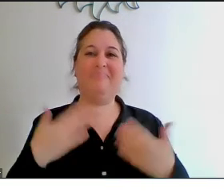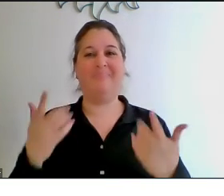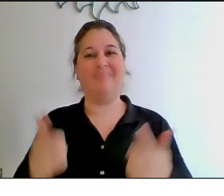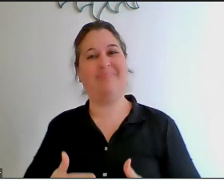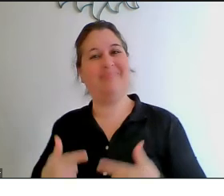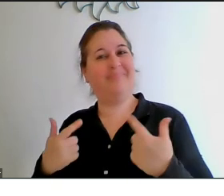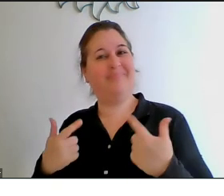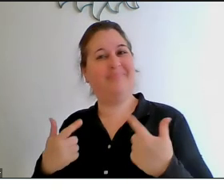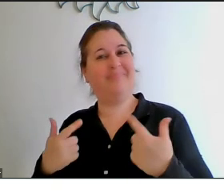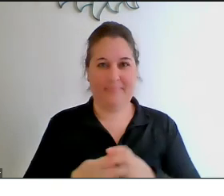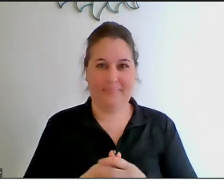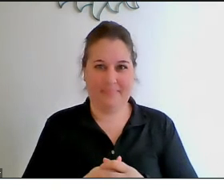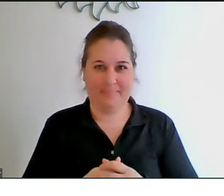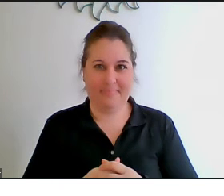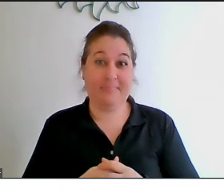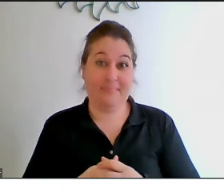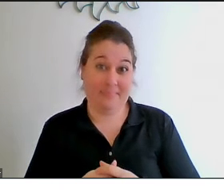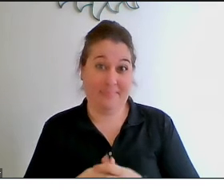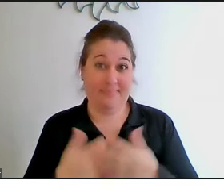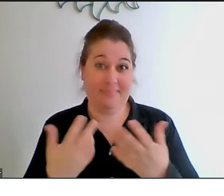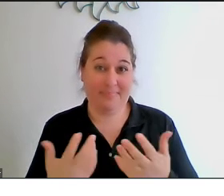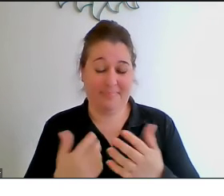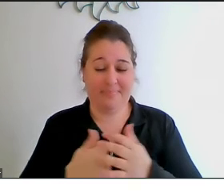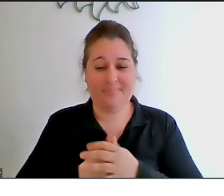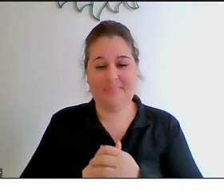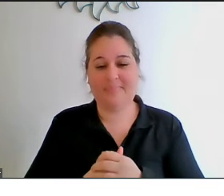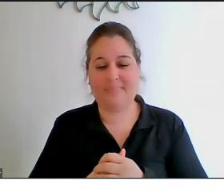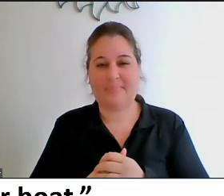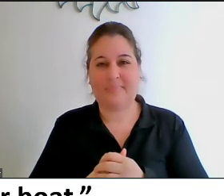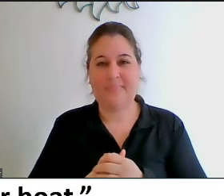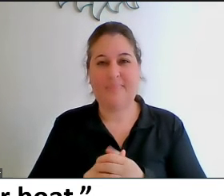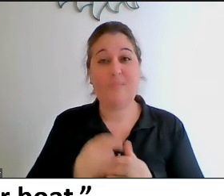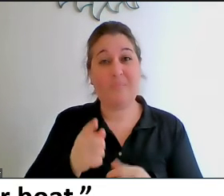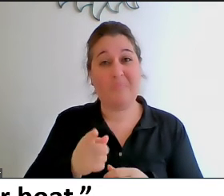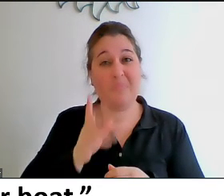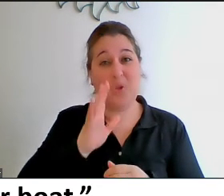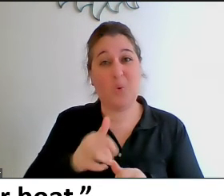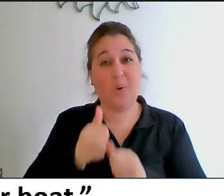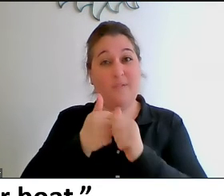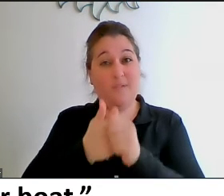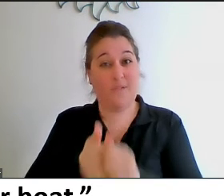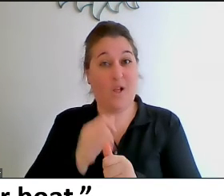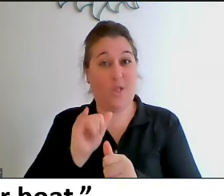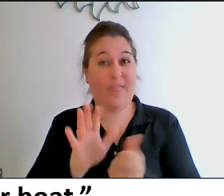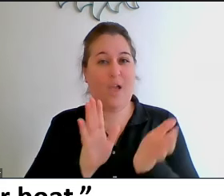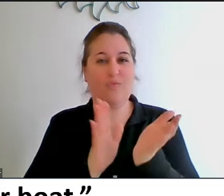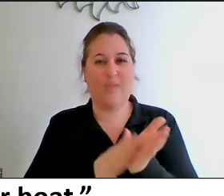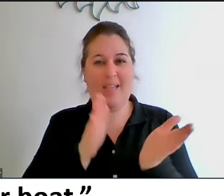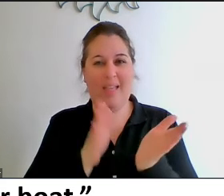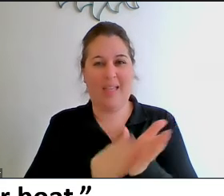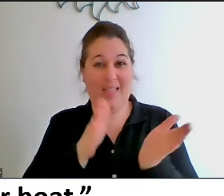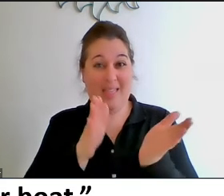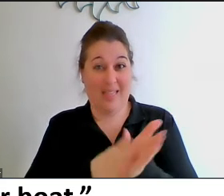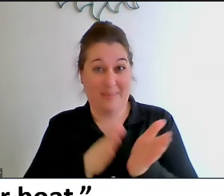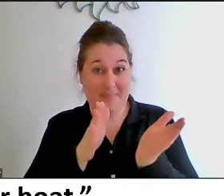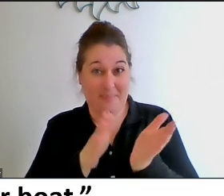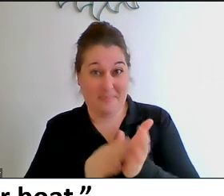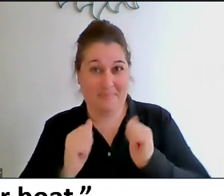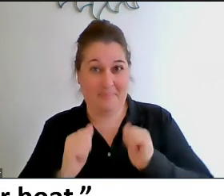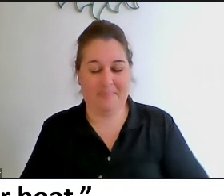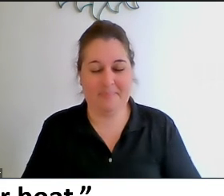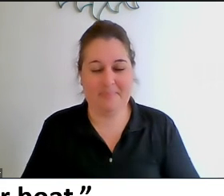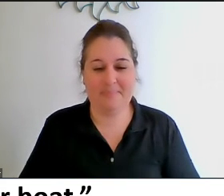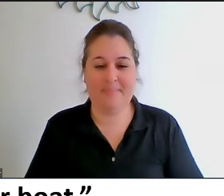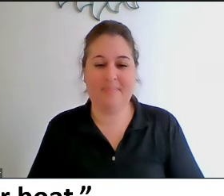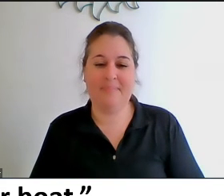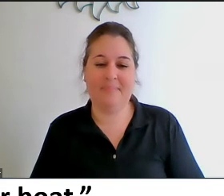merrily, merrily, merrily, life is but a dream. Okay. All right, so you will sing this song to the rhythm of row, row, row your